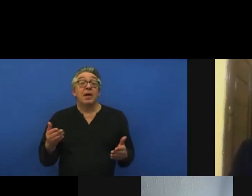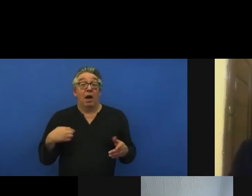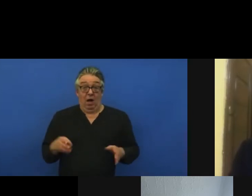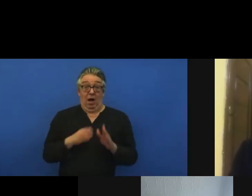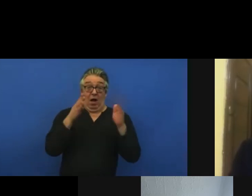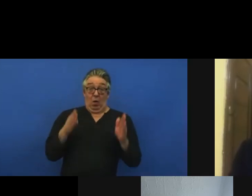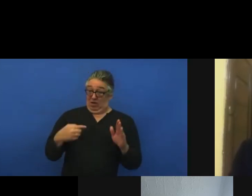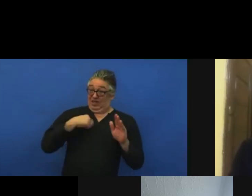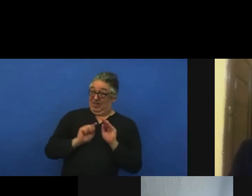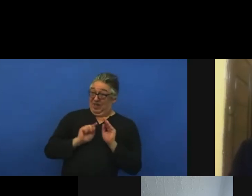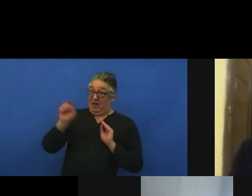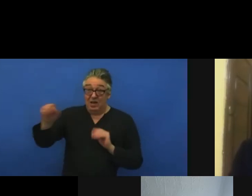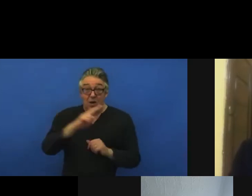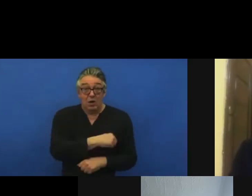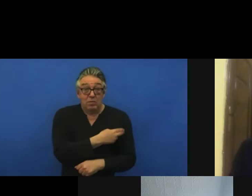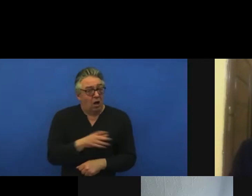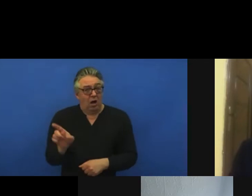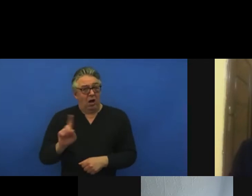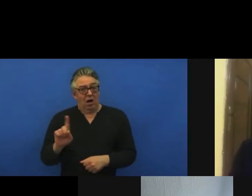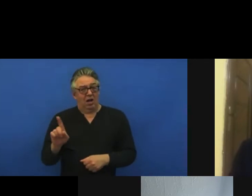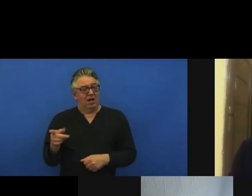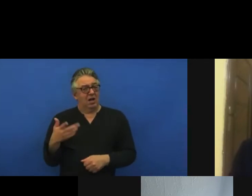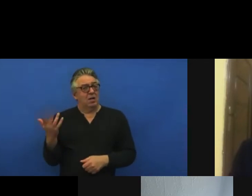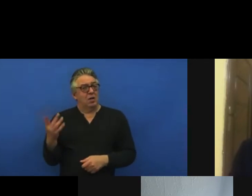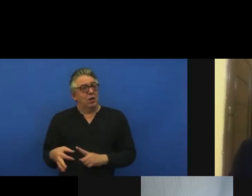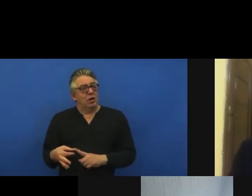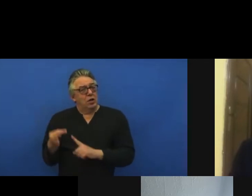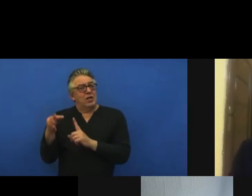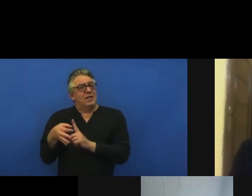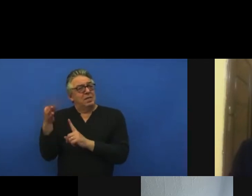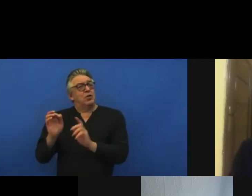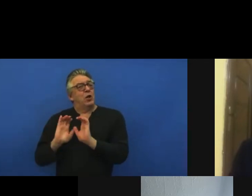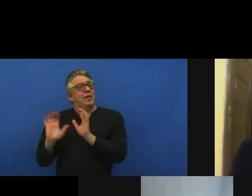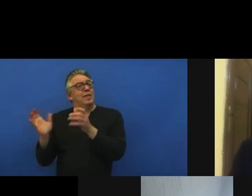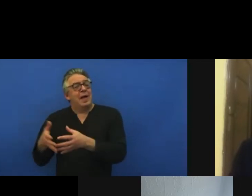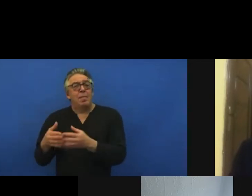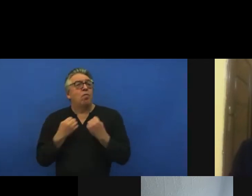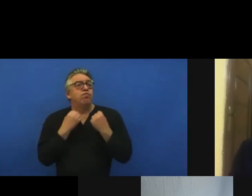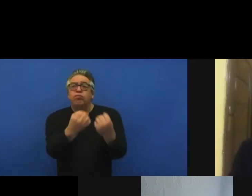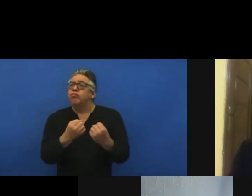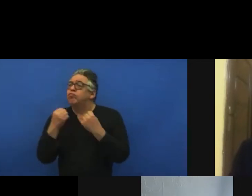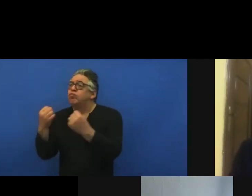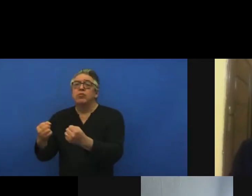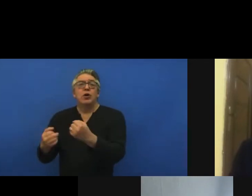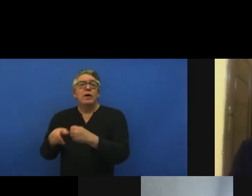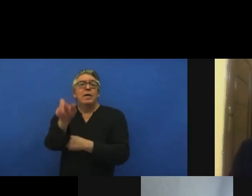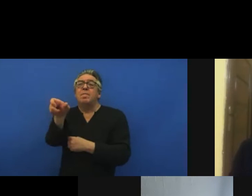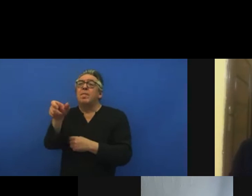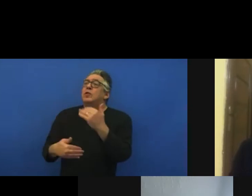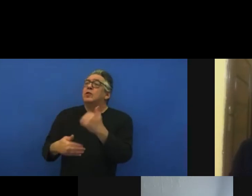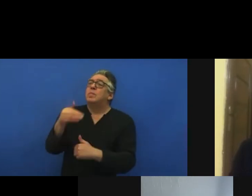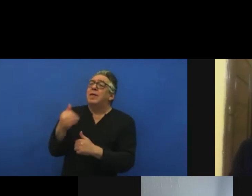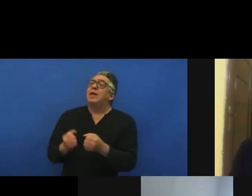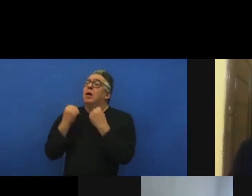the households of people with disability to get them tested there. And that way they would offer them better